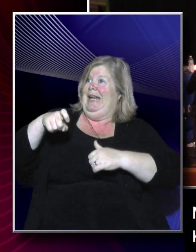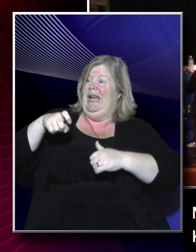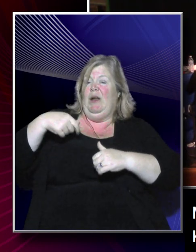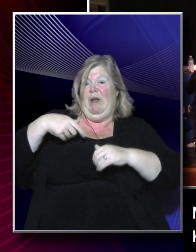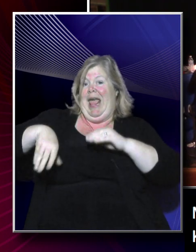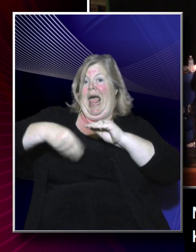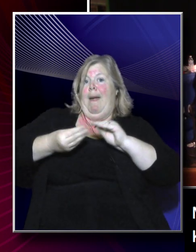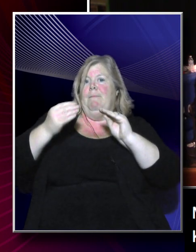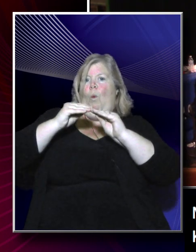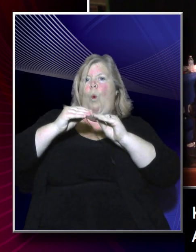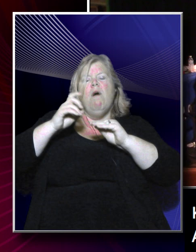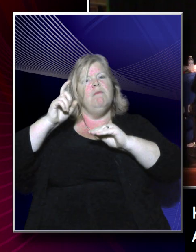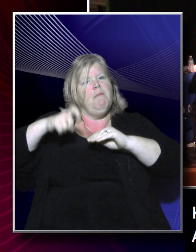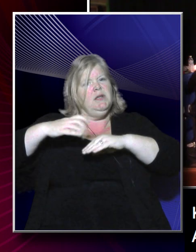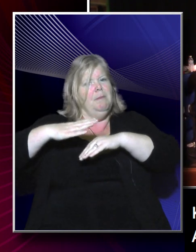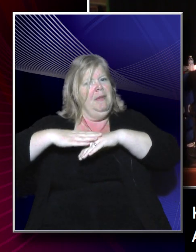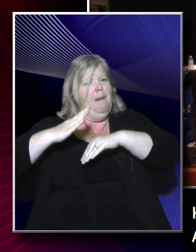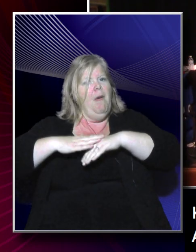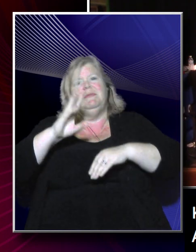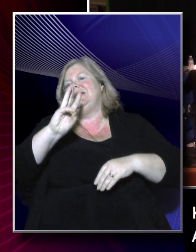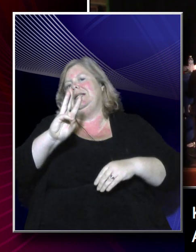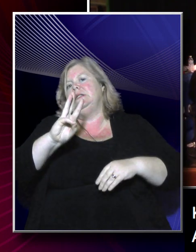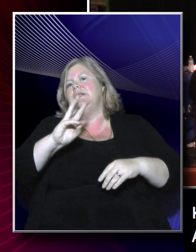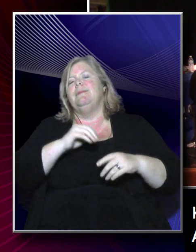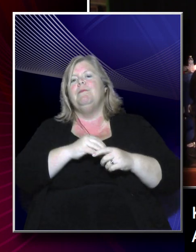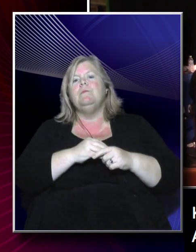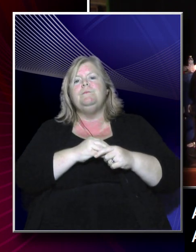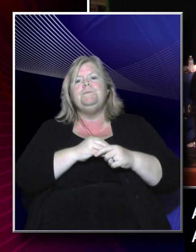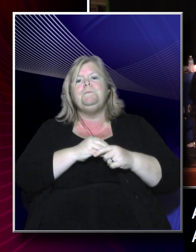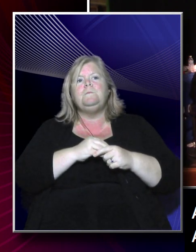this is the minimum amount.